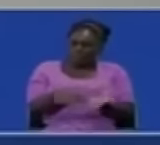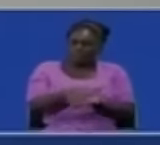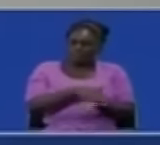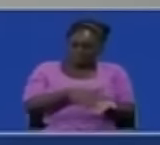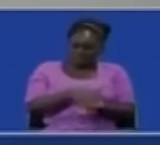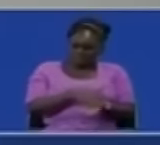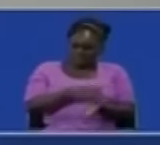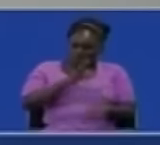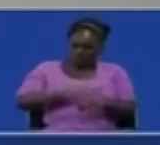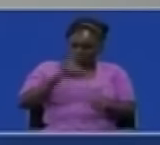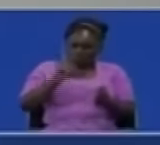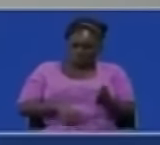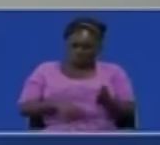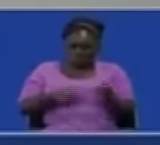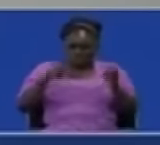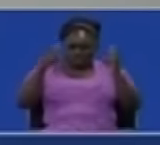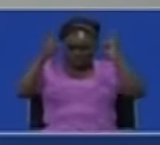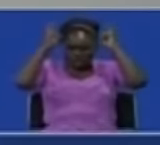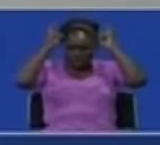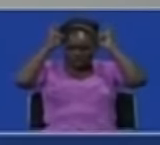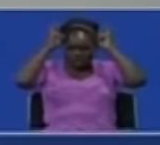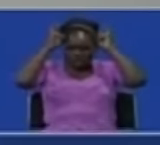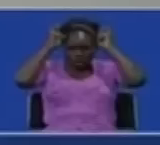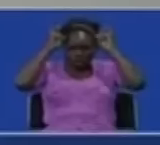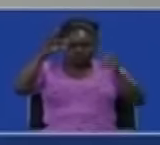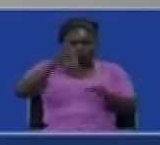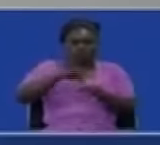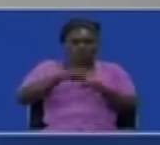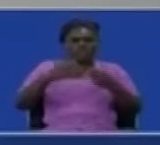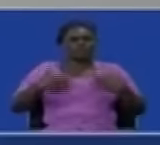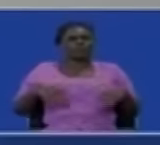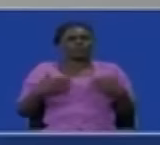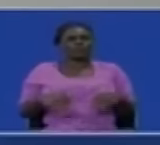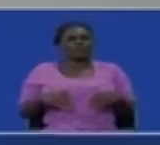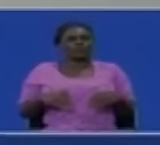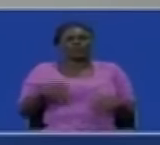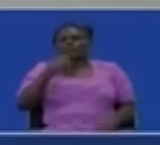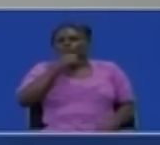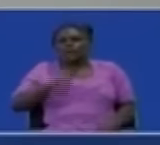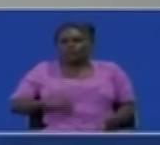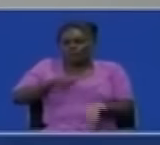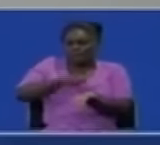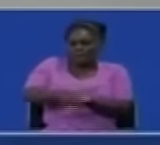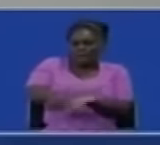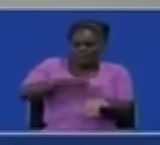basically about ghost voters. You know, the manual system was a printout, list of